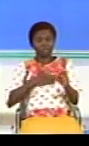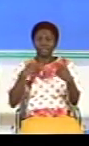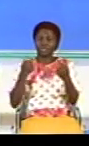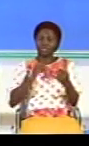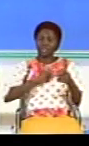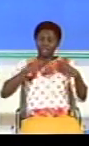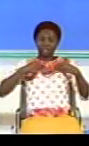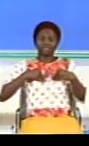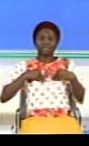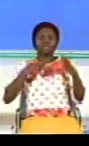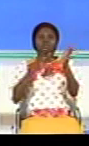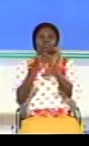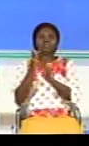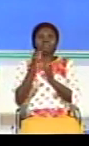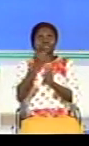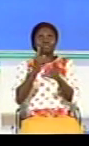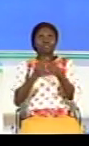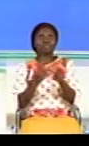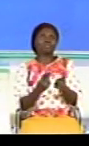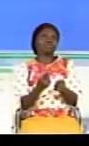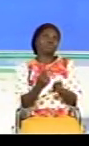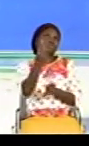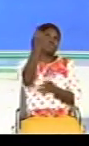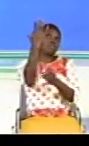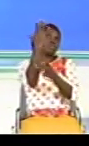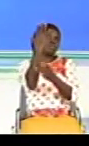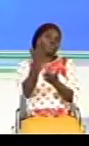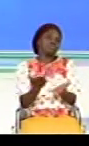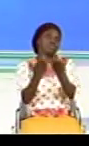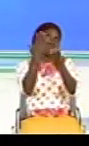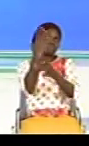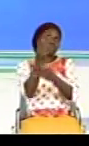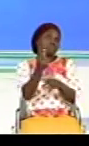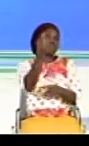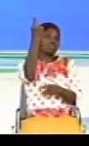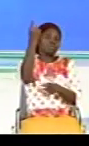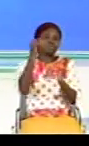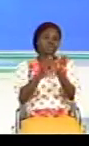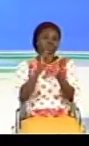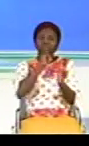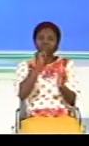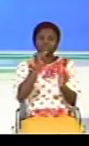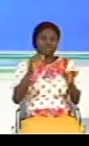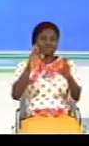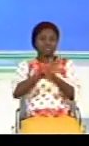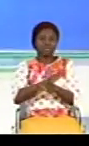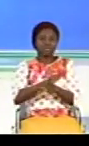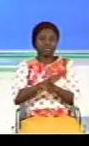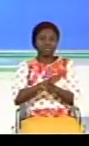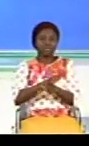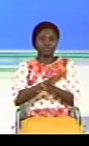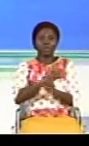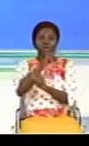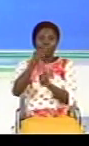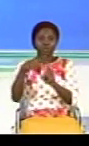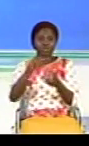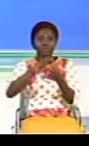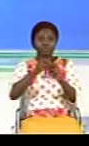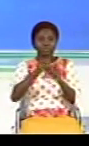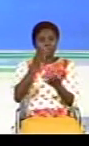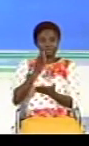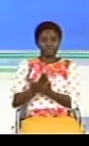That's not it. And when the problem stopped temporarily, the man sinned